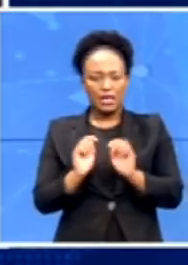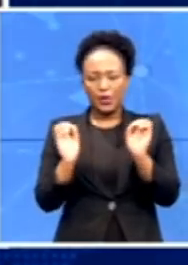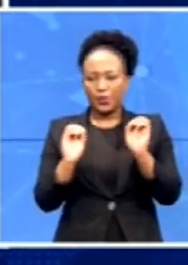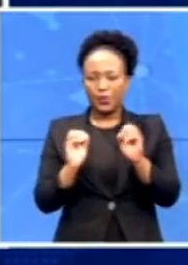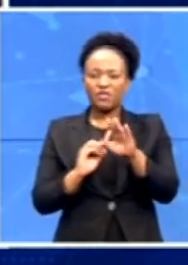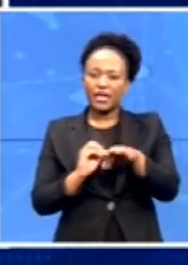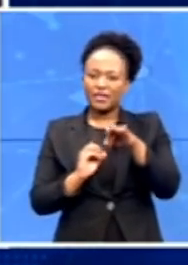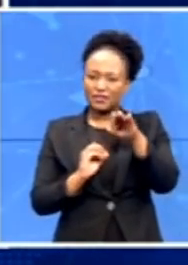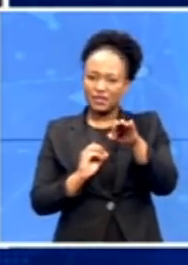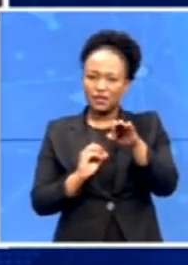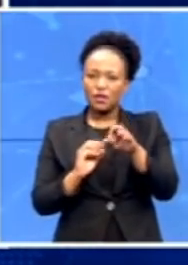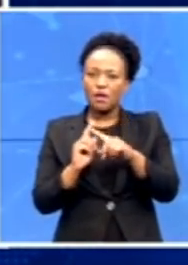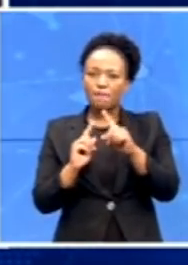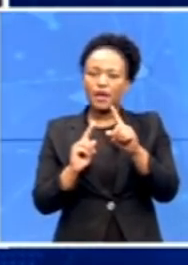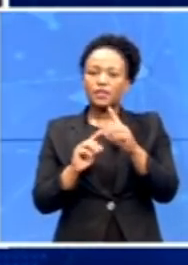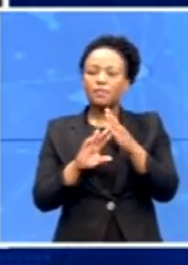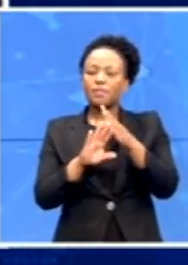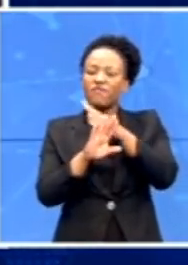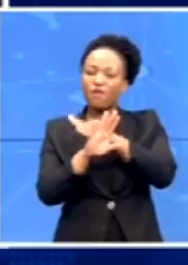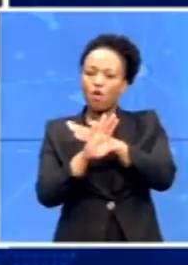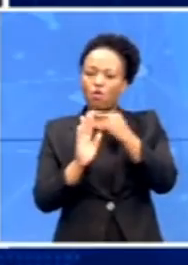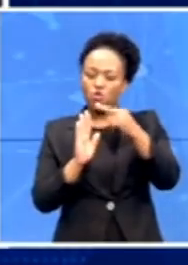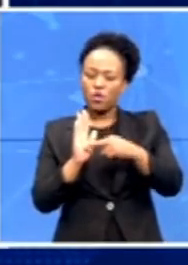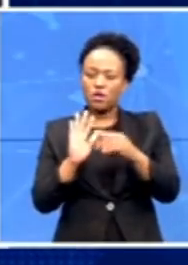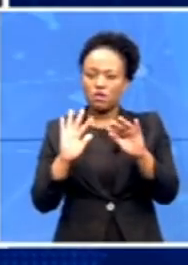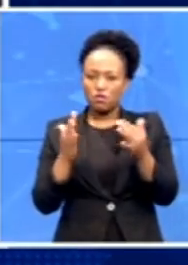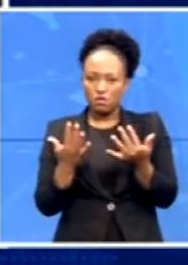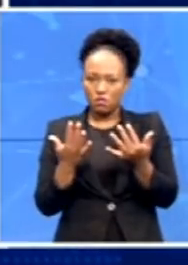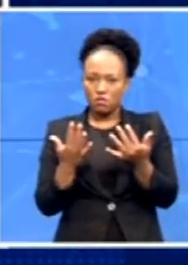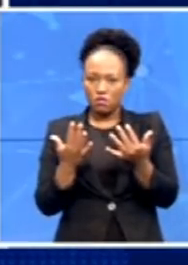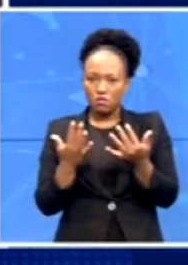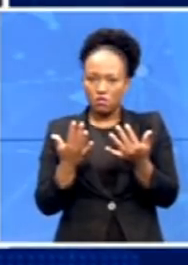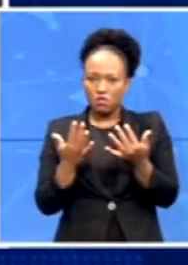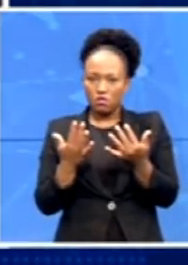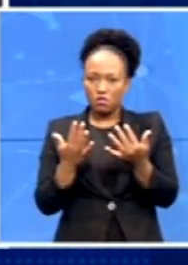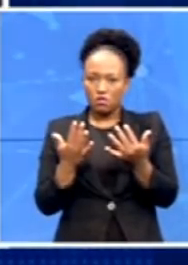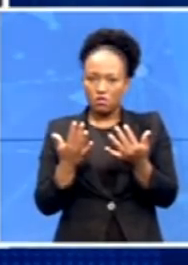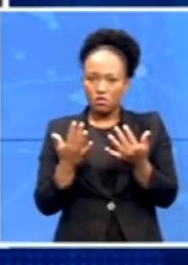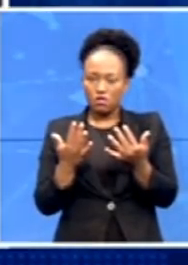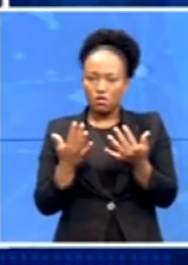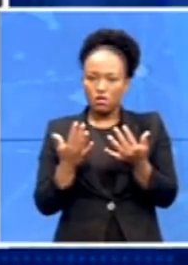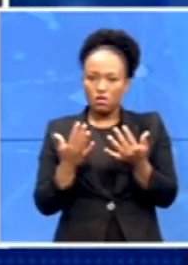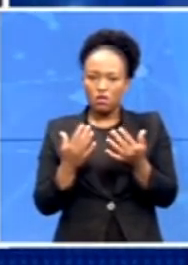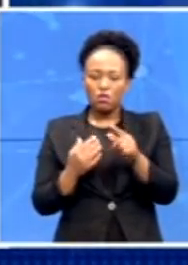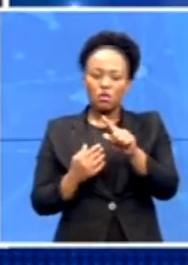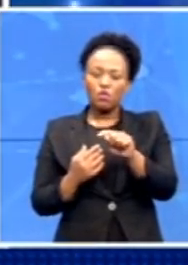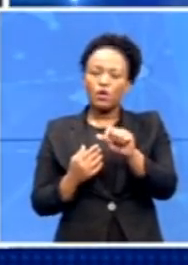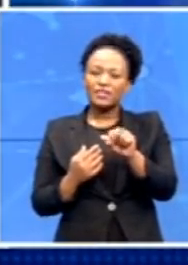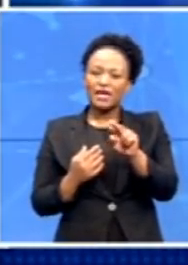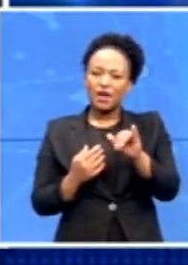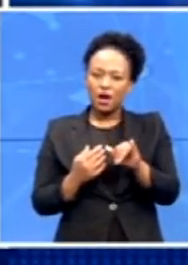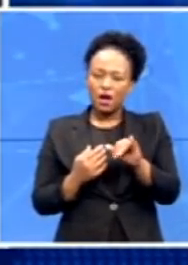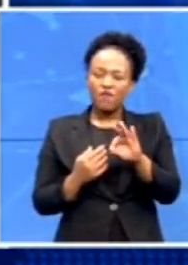originally read was terror fields, and we've corrected to tether fields, the name. That was the only change in it. In